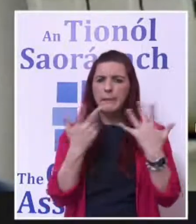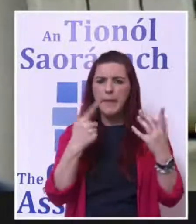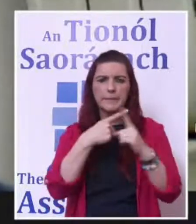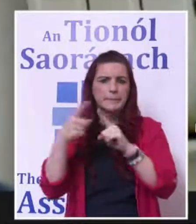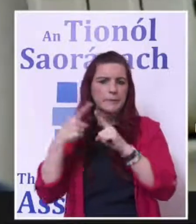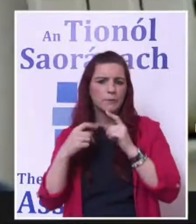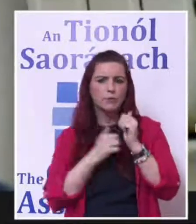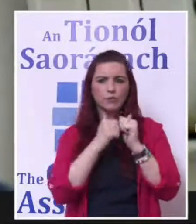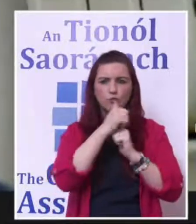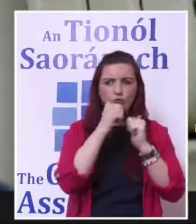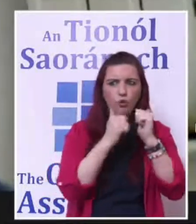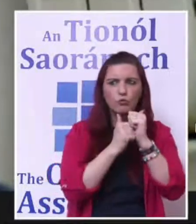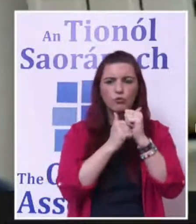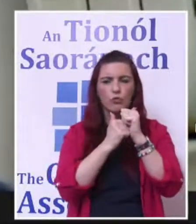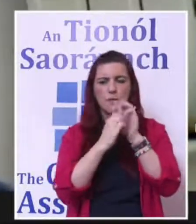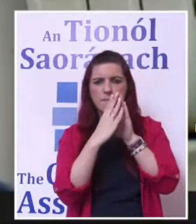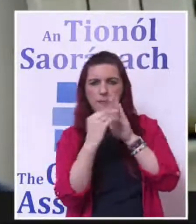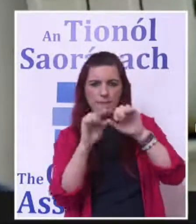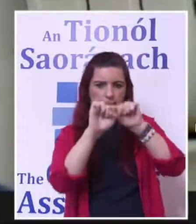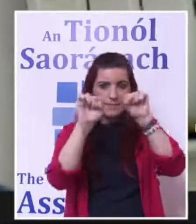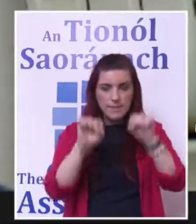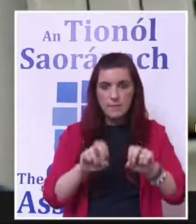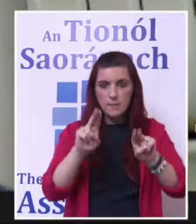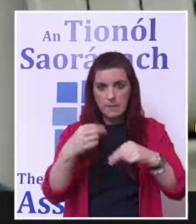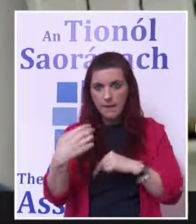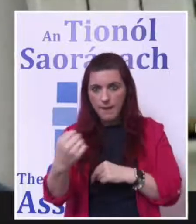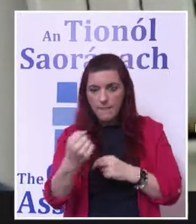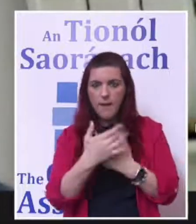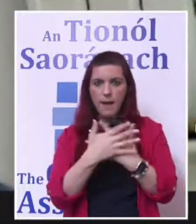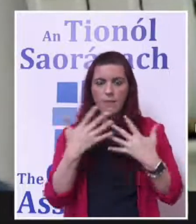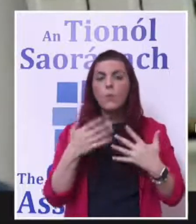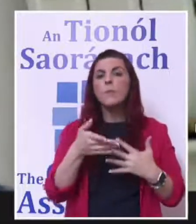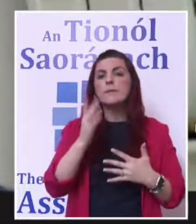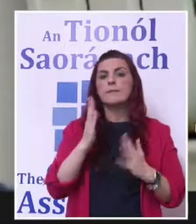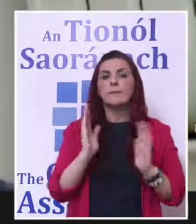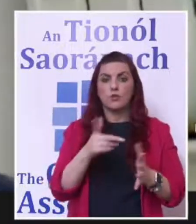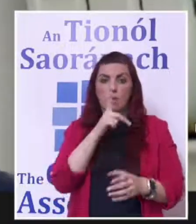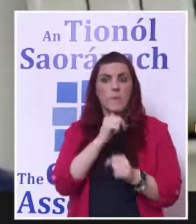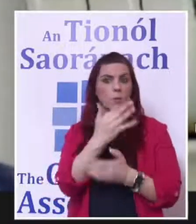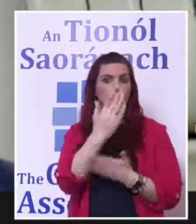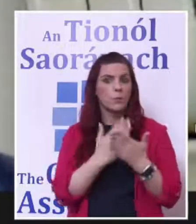models, and we highlighted a number of the key models yesterday.